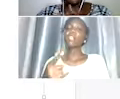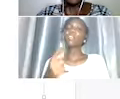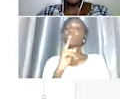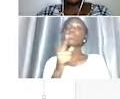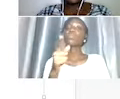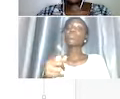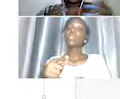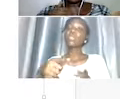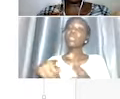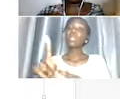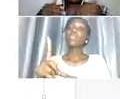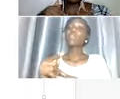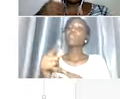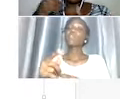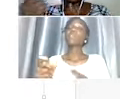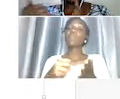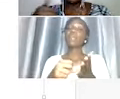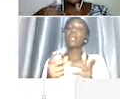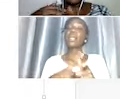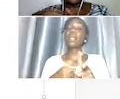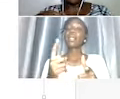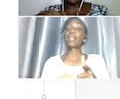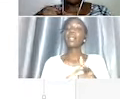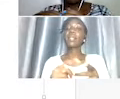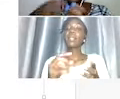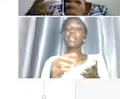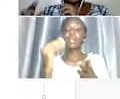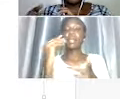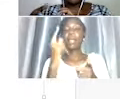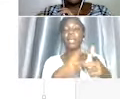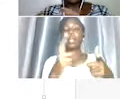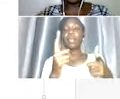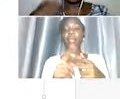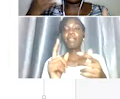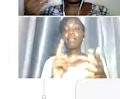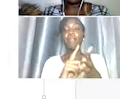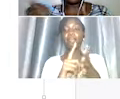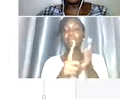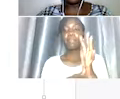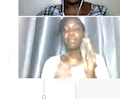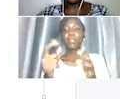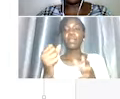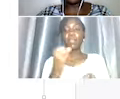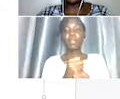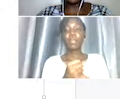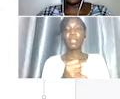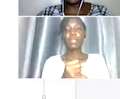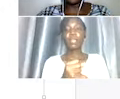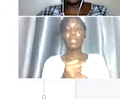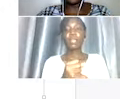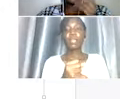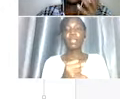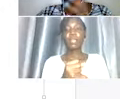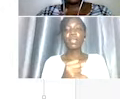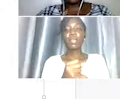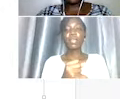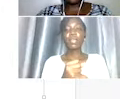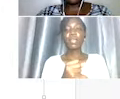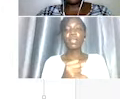learn by yourself. And then eventually you do an assessment, which now then gives you to earn